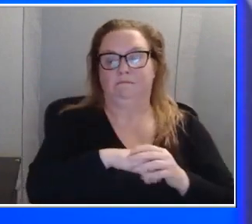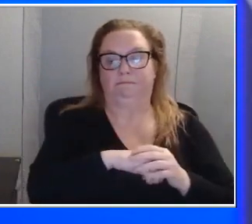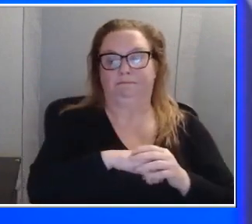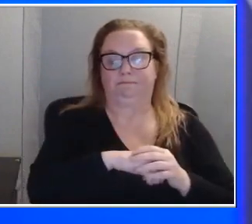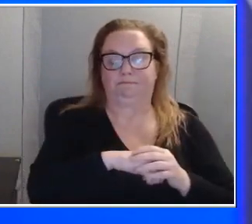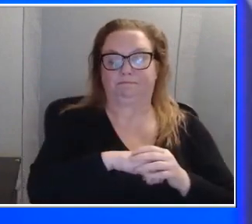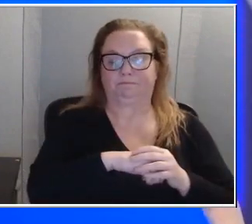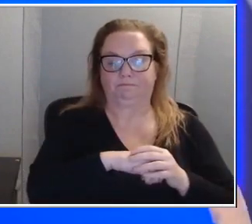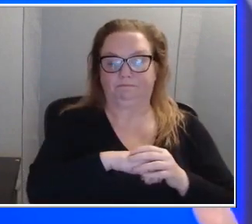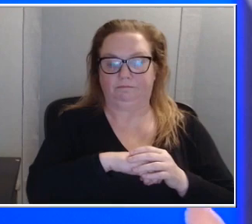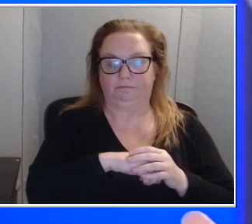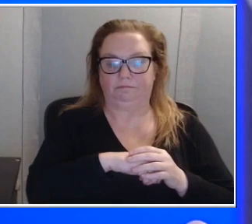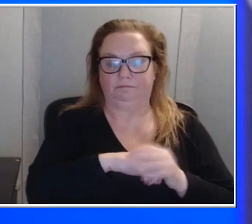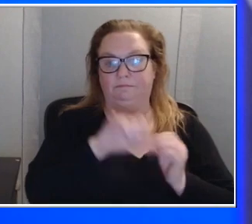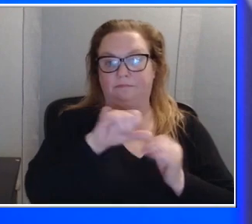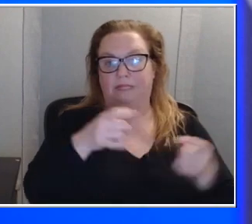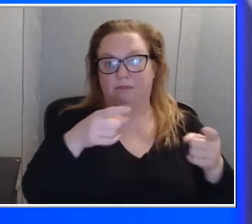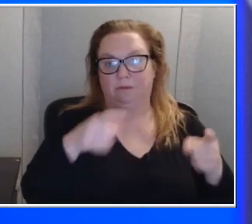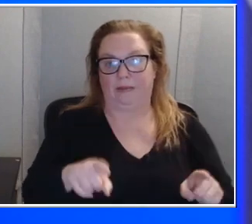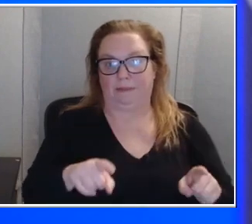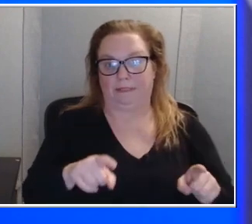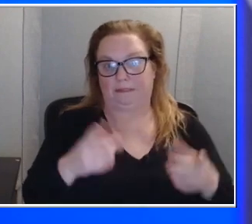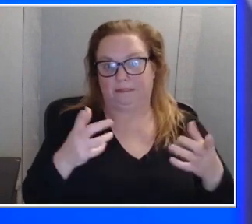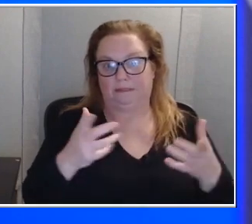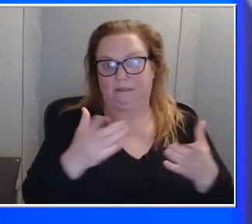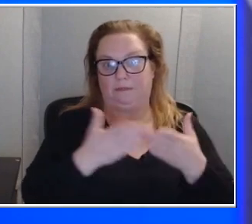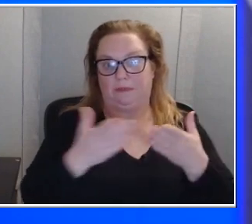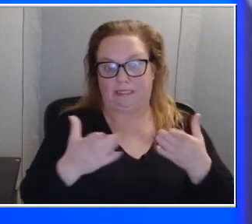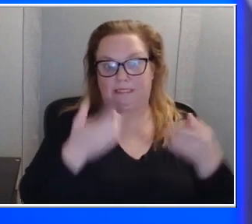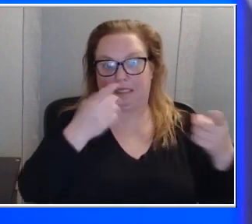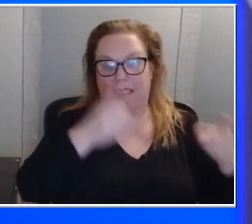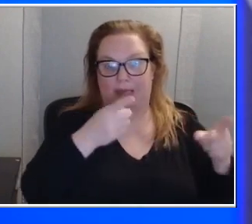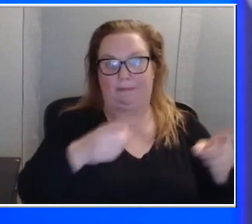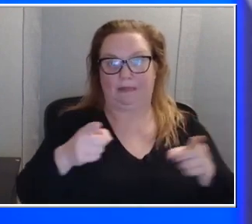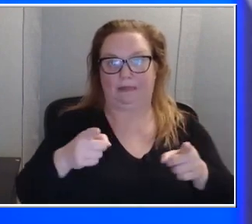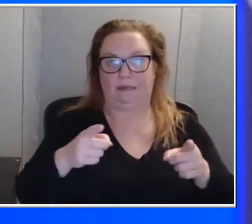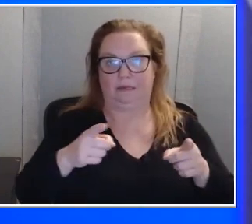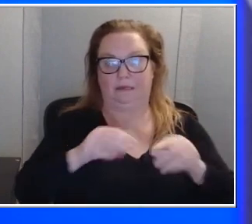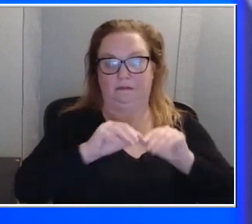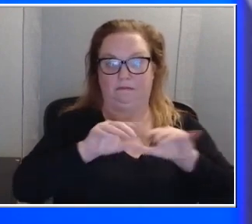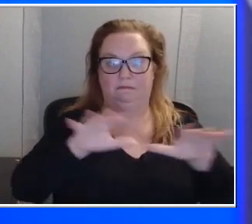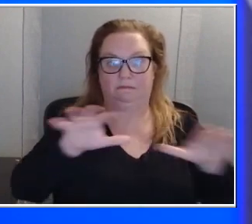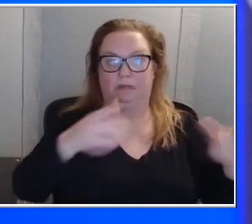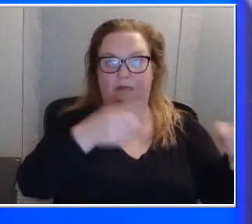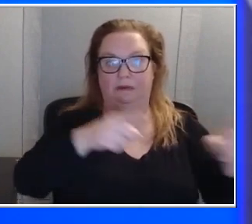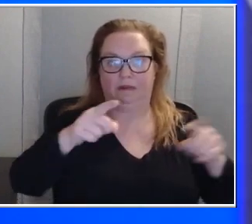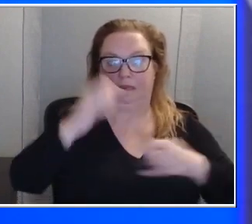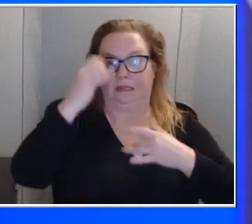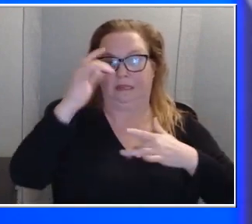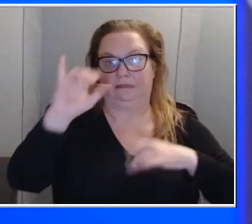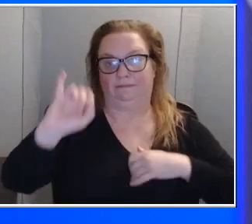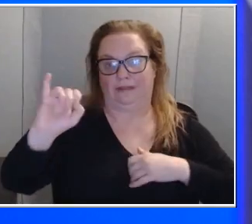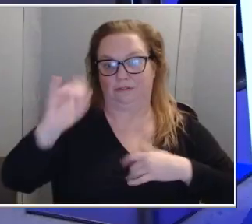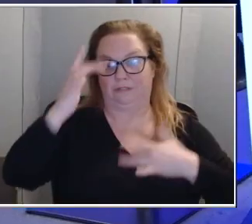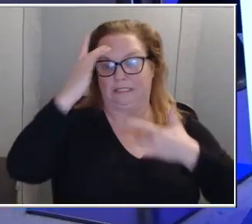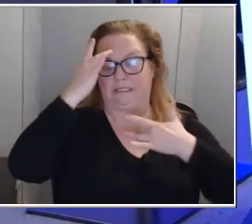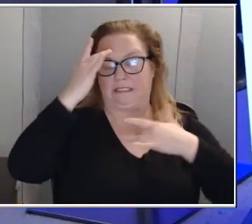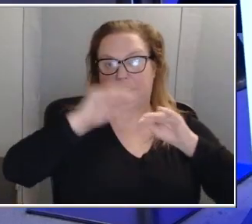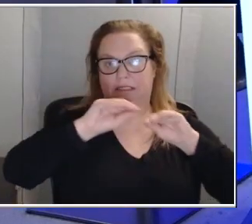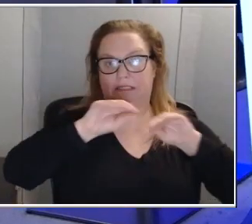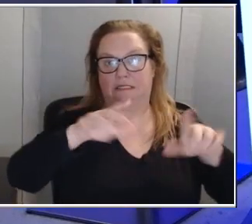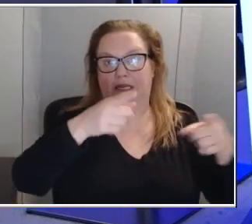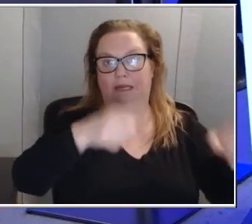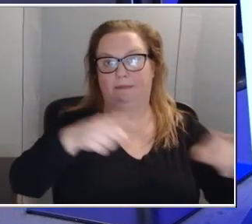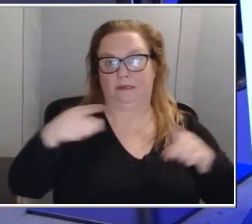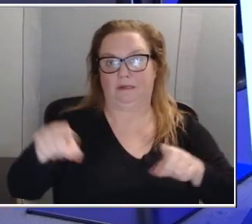telling us that. But that's what happens as things unfold in a mass casualty infectious disease emergency. So, and I love the way you describe